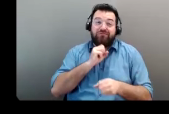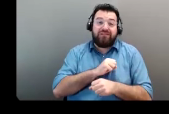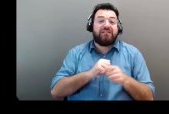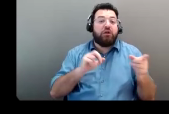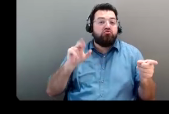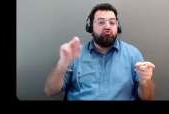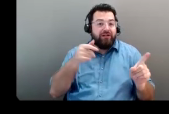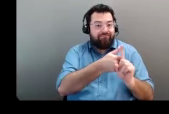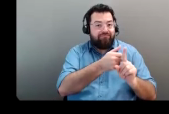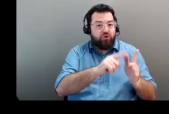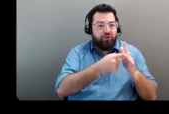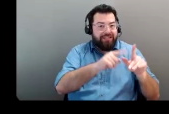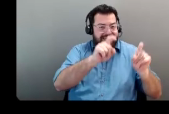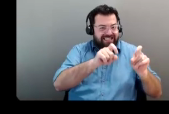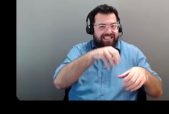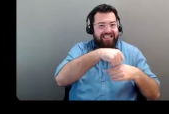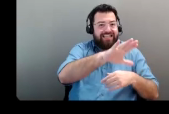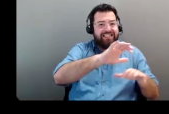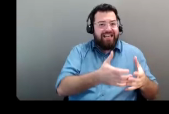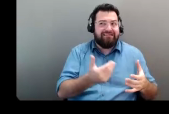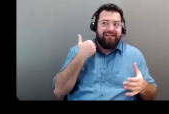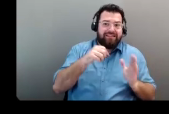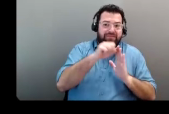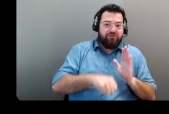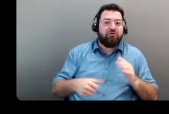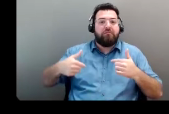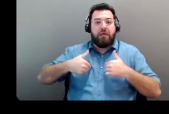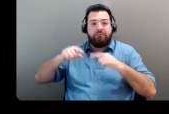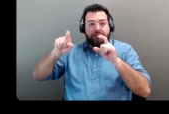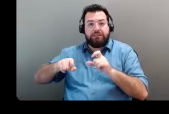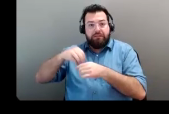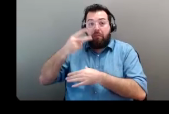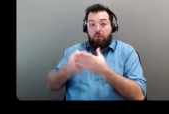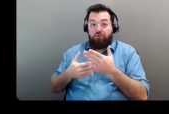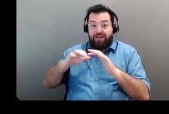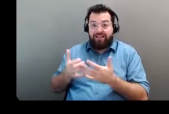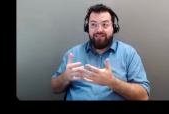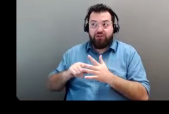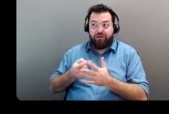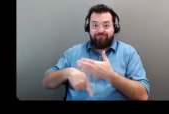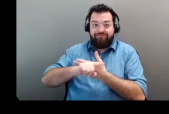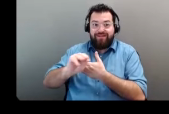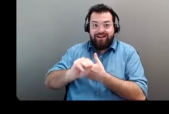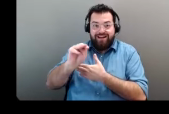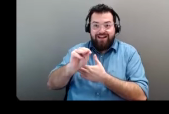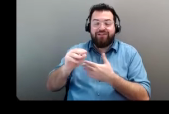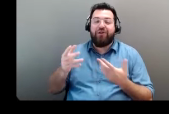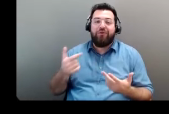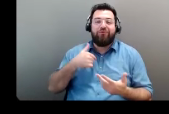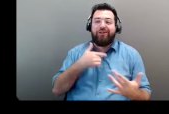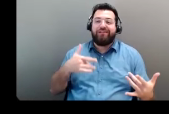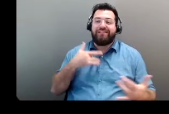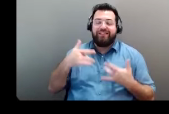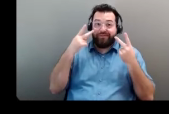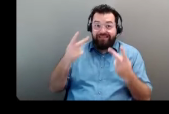started testing it in his class last semester. I'm testing it in both of my classes starting Monday. And so we're excited to see that,